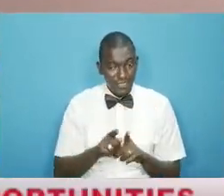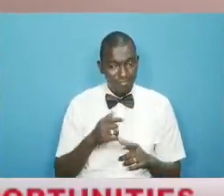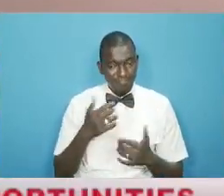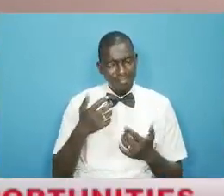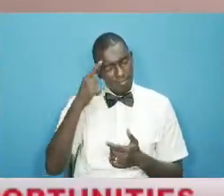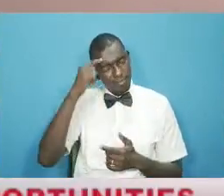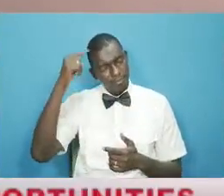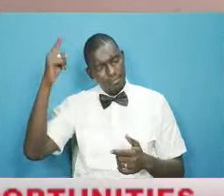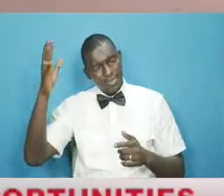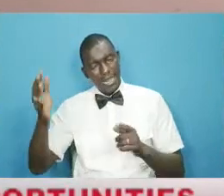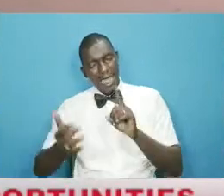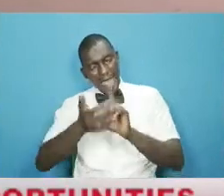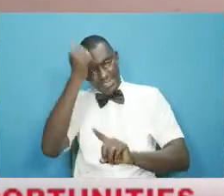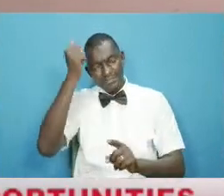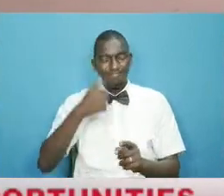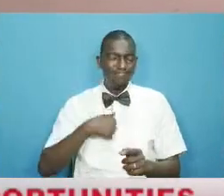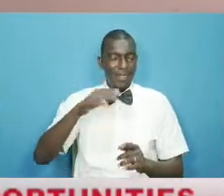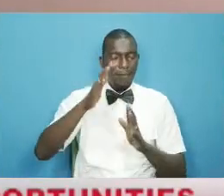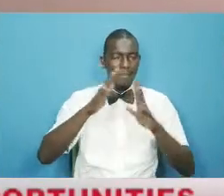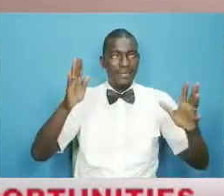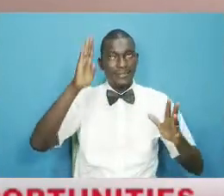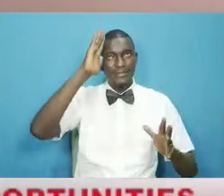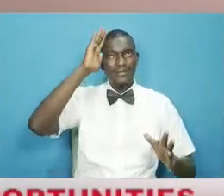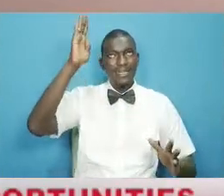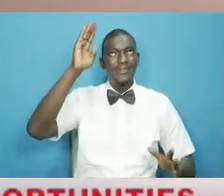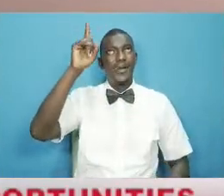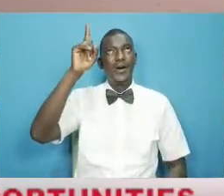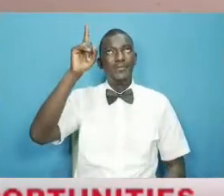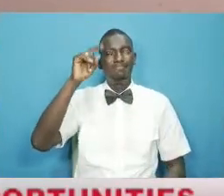come true for me, and I couldn't be more thankful to God.